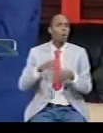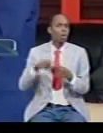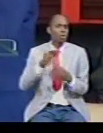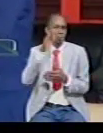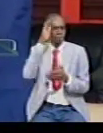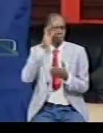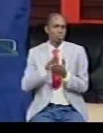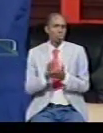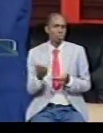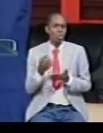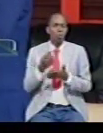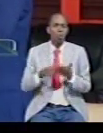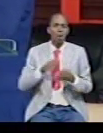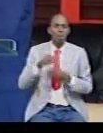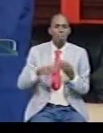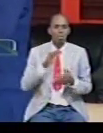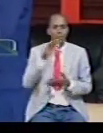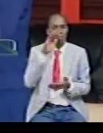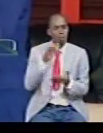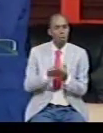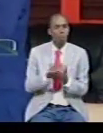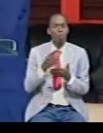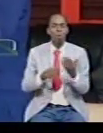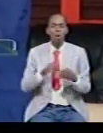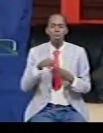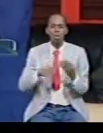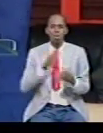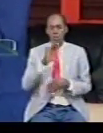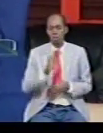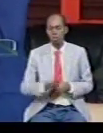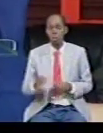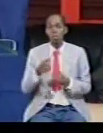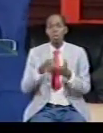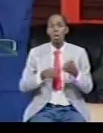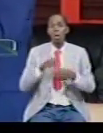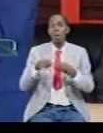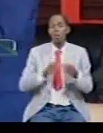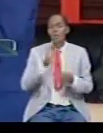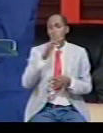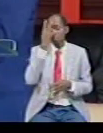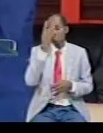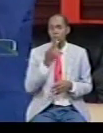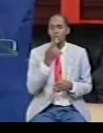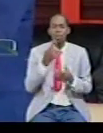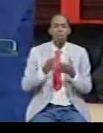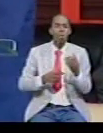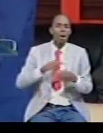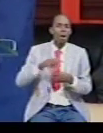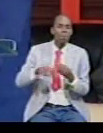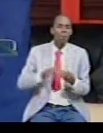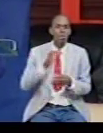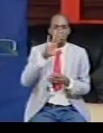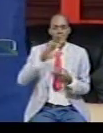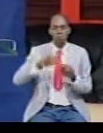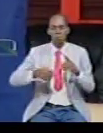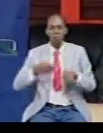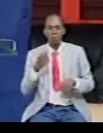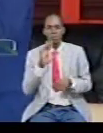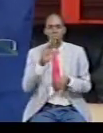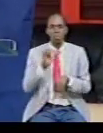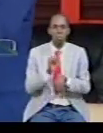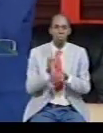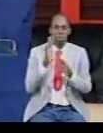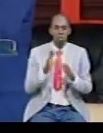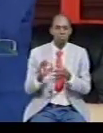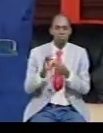your wife? How about your children? How about your parents? How about your friends? How about your co-workers? How about